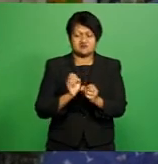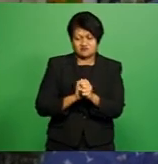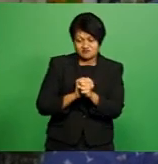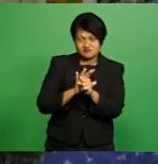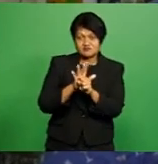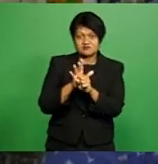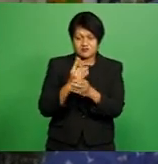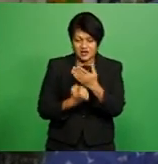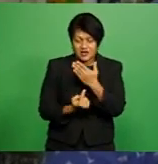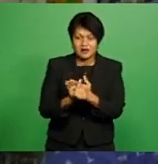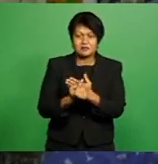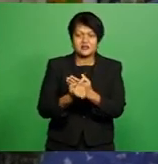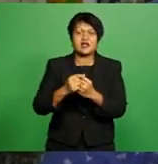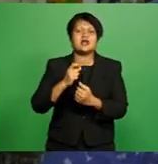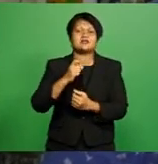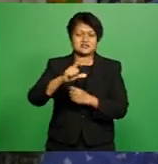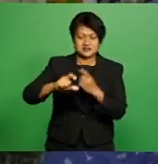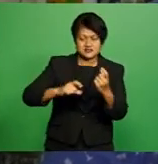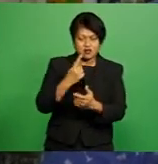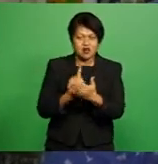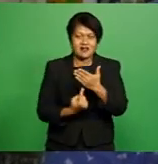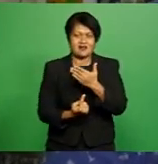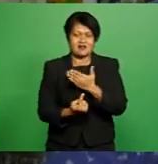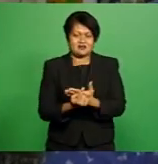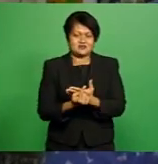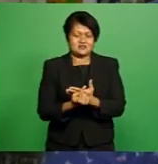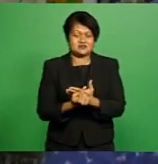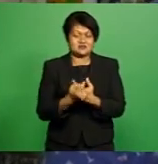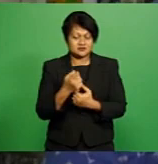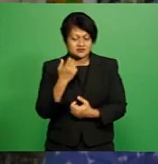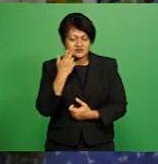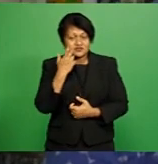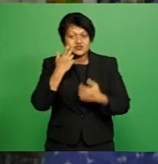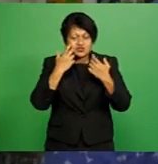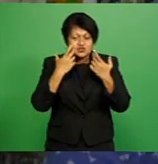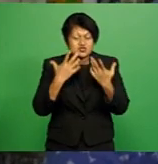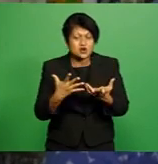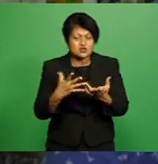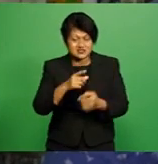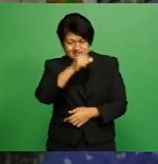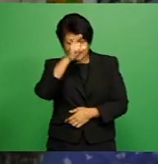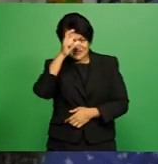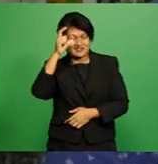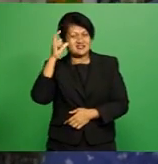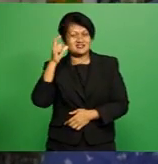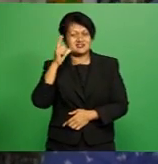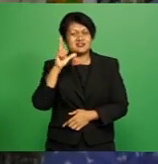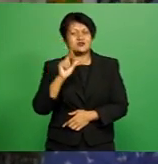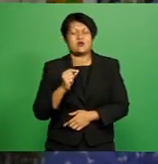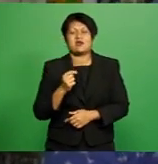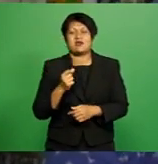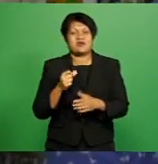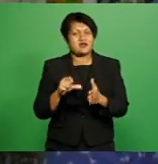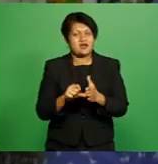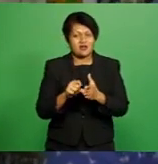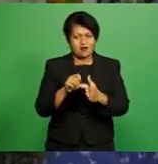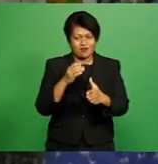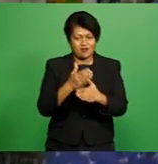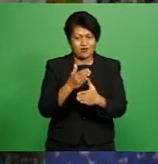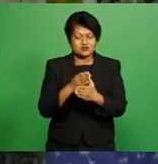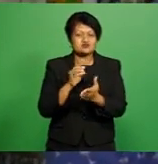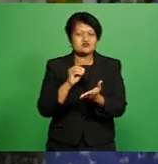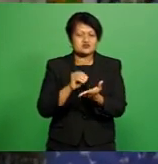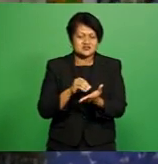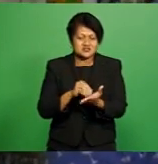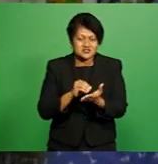and the recent tropical cyclones. This indicates nurses are doing justice to their oath to serve and place the health as